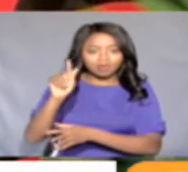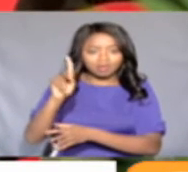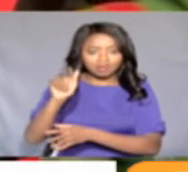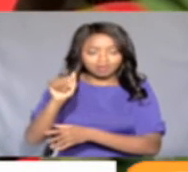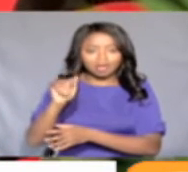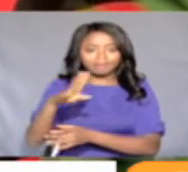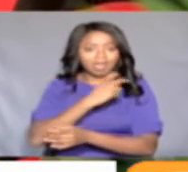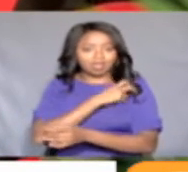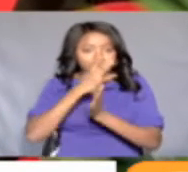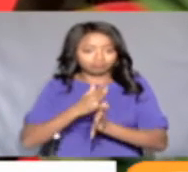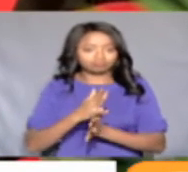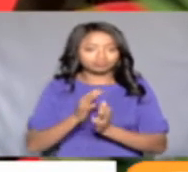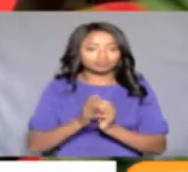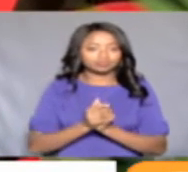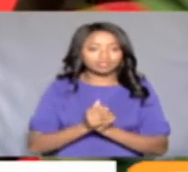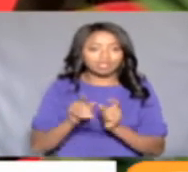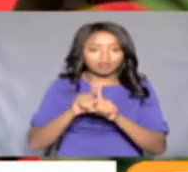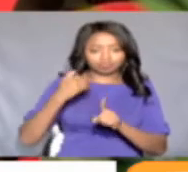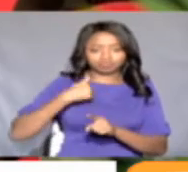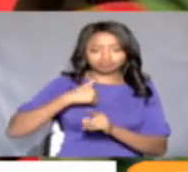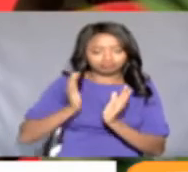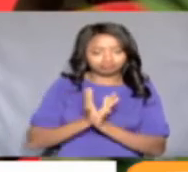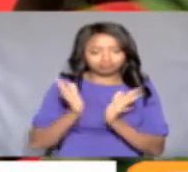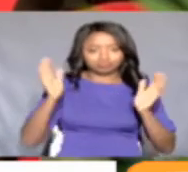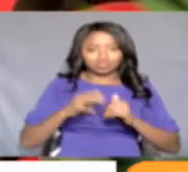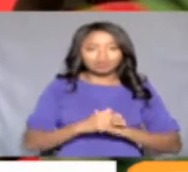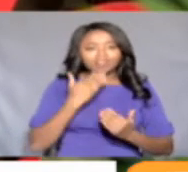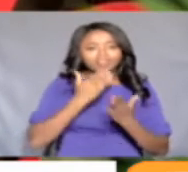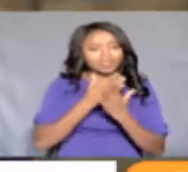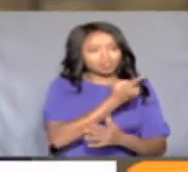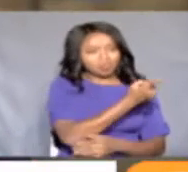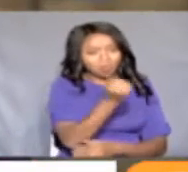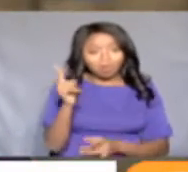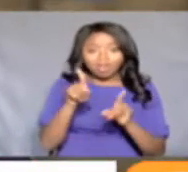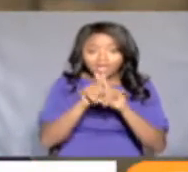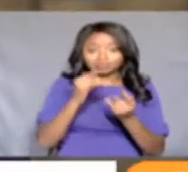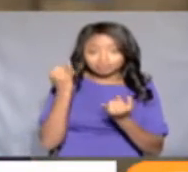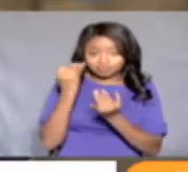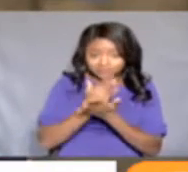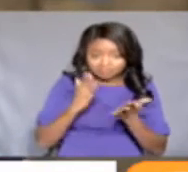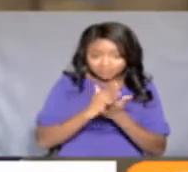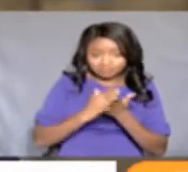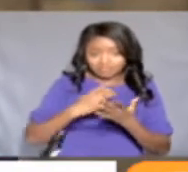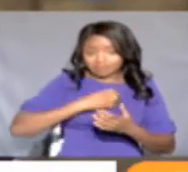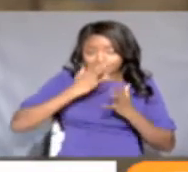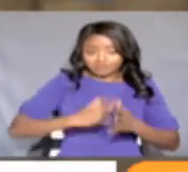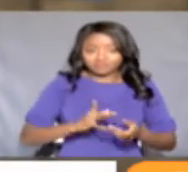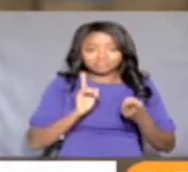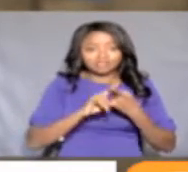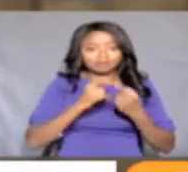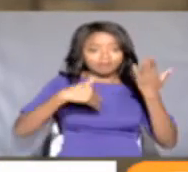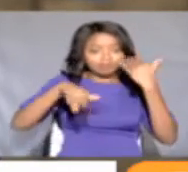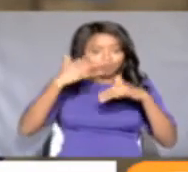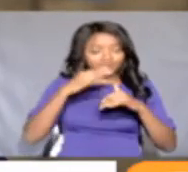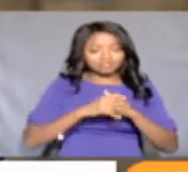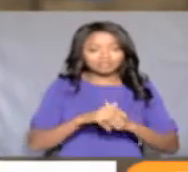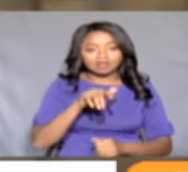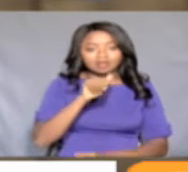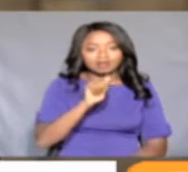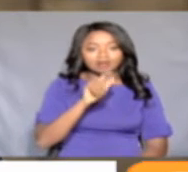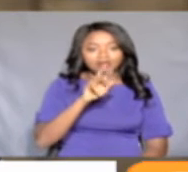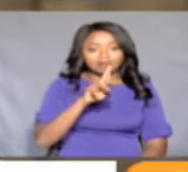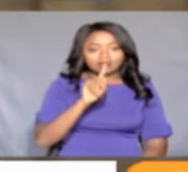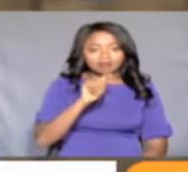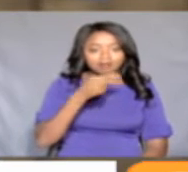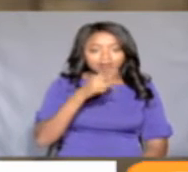a consultant, a general surgeon. Thank you for joining us. Some of the guests we had invited on this show, by the way, we need to let you know, Professor Arthur Obel, a researcher, he